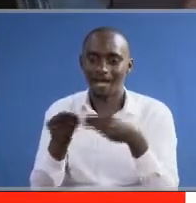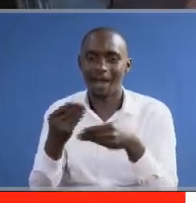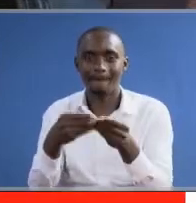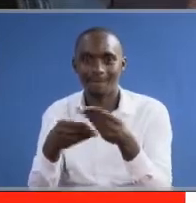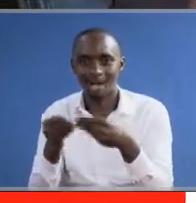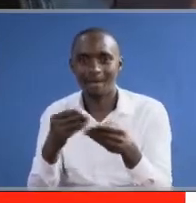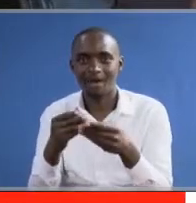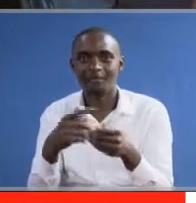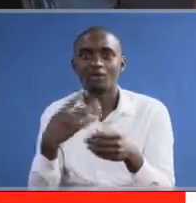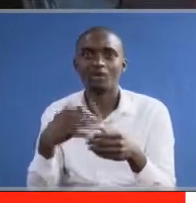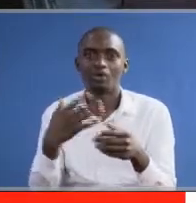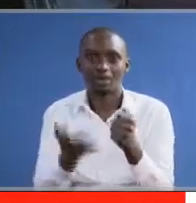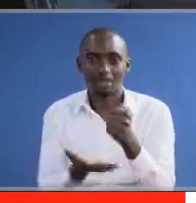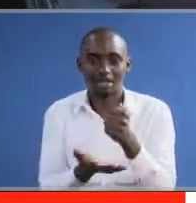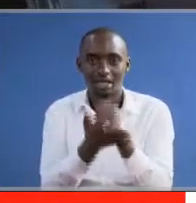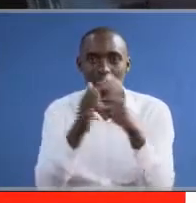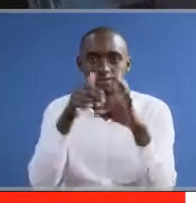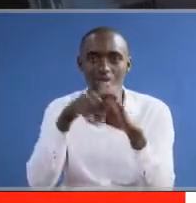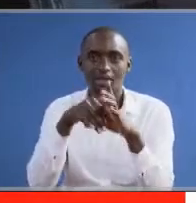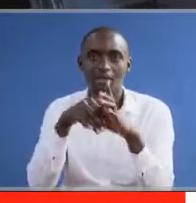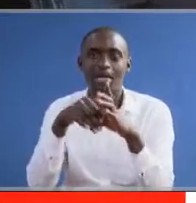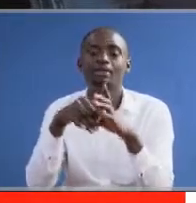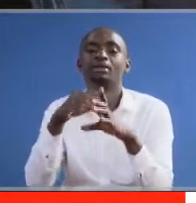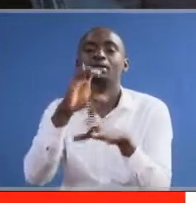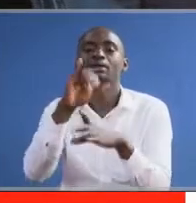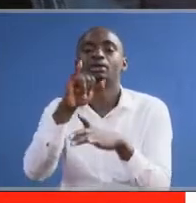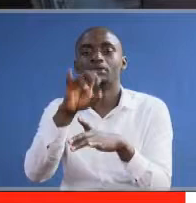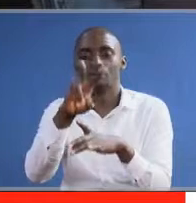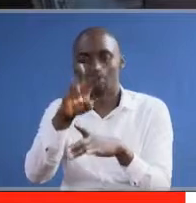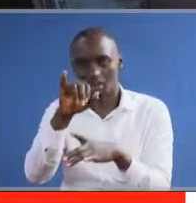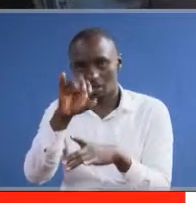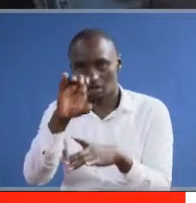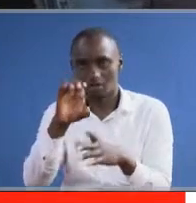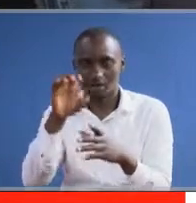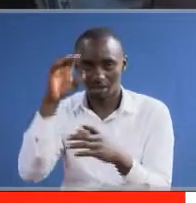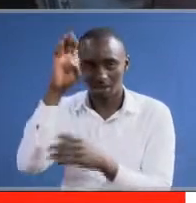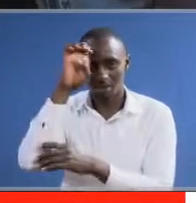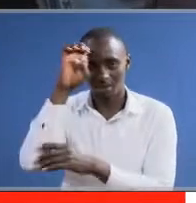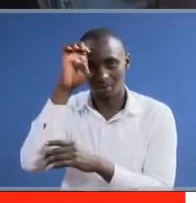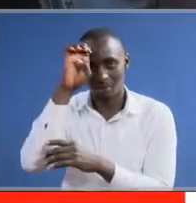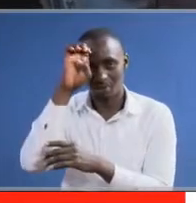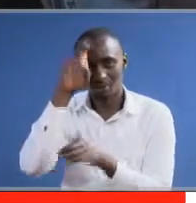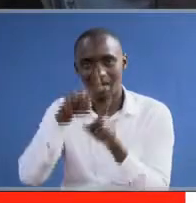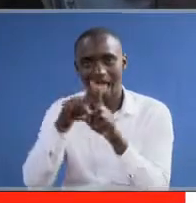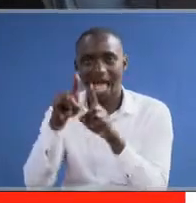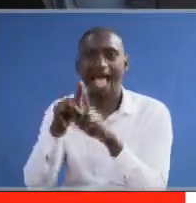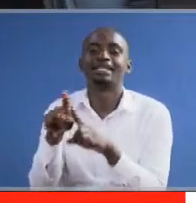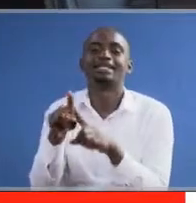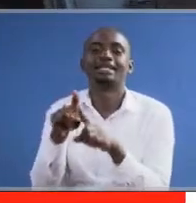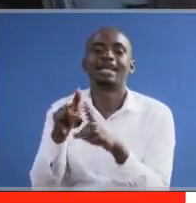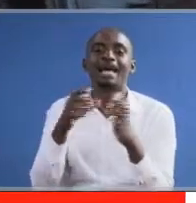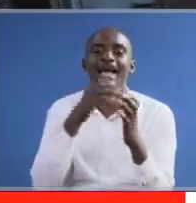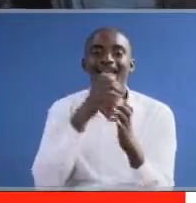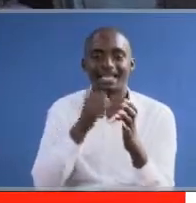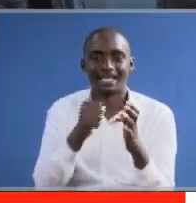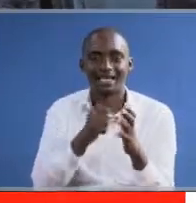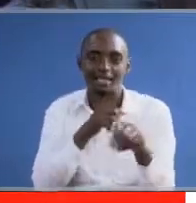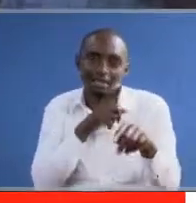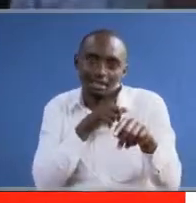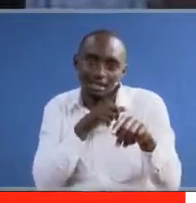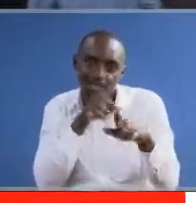he helps in offering civic education to the residents as an elder, for example, during